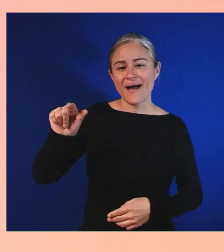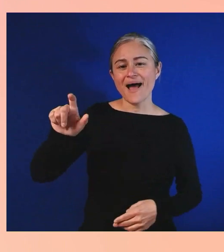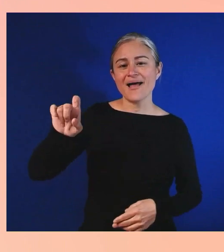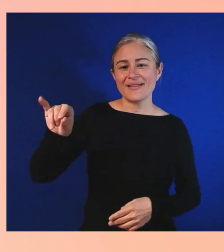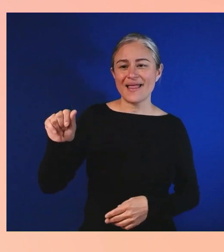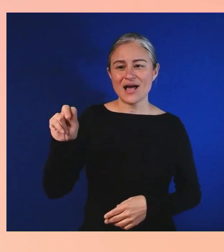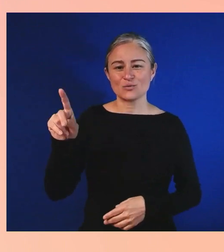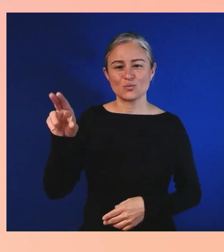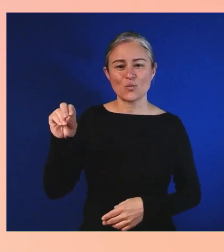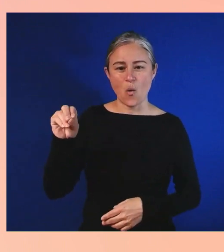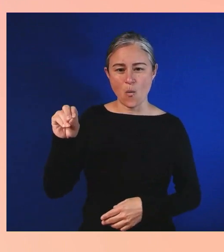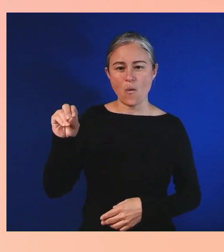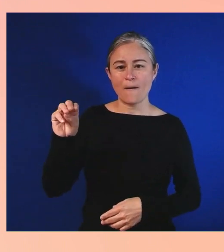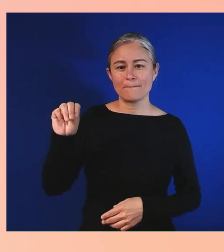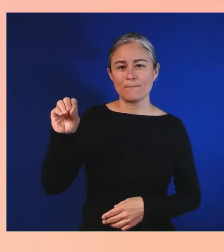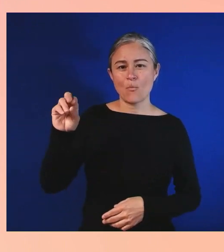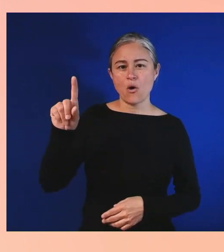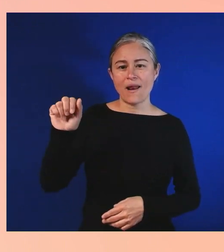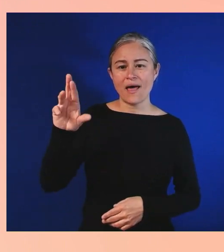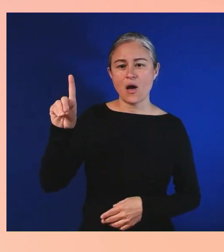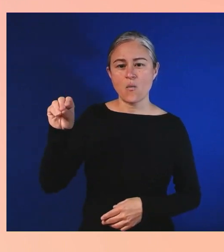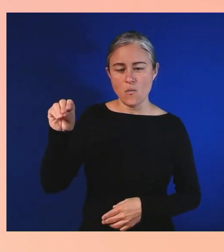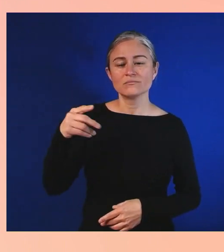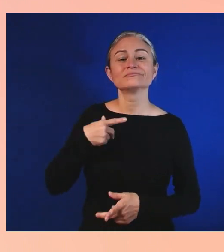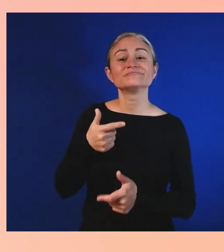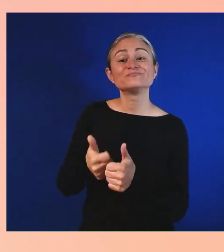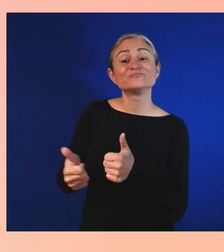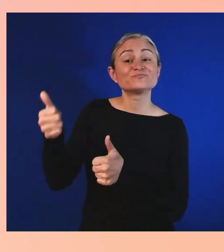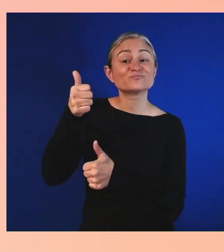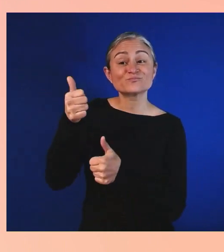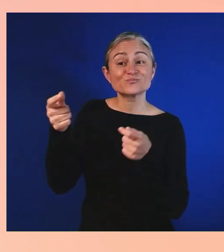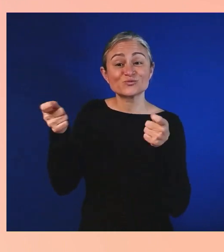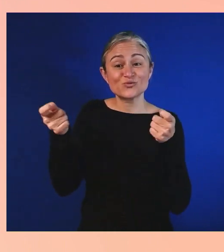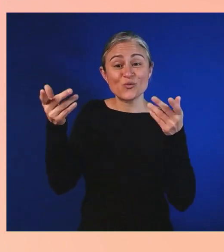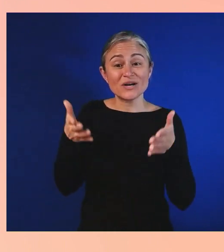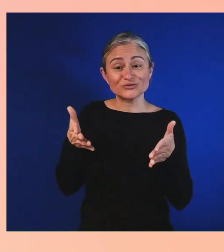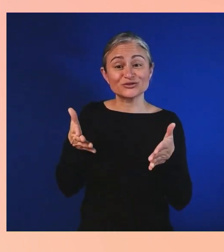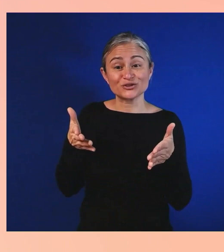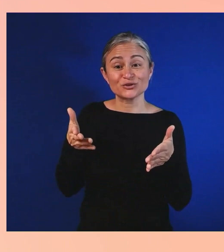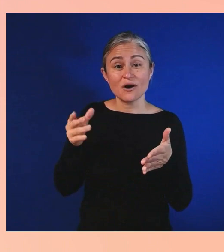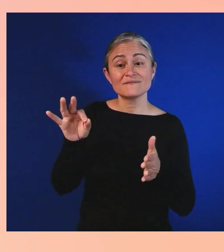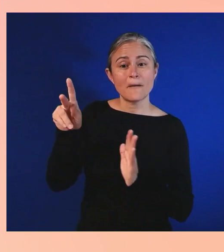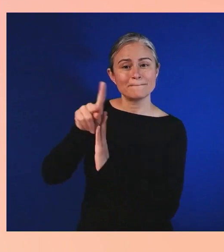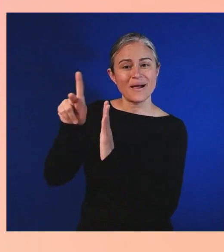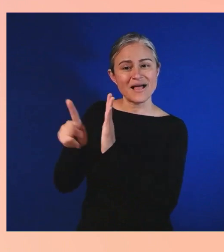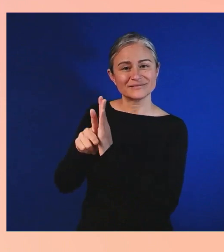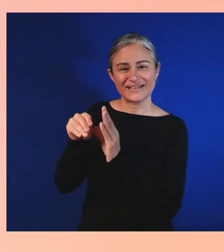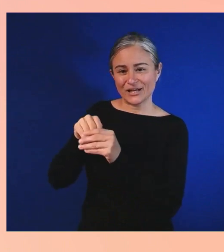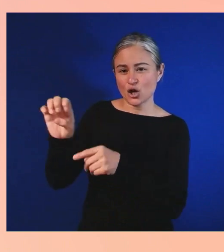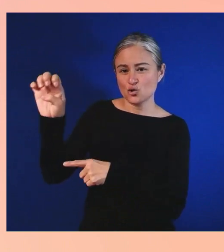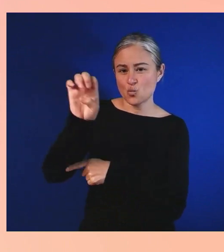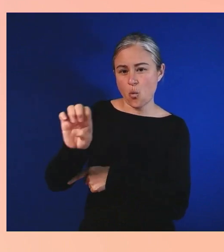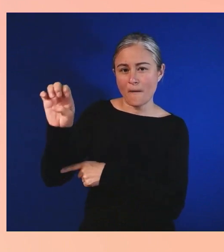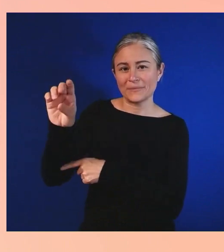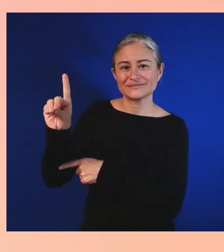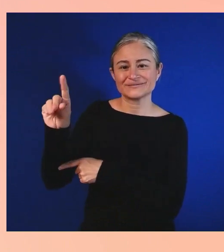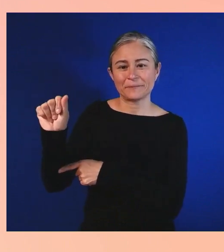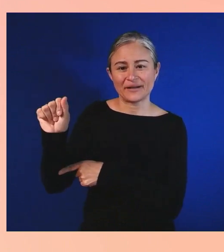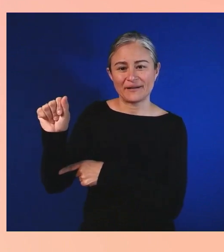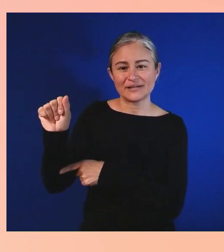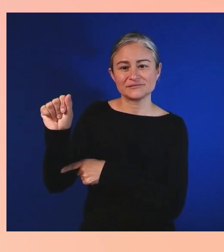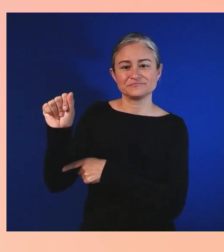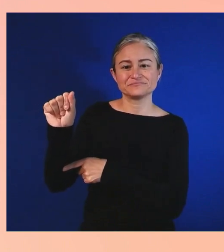the European Disability Forum, EDF in short. And we are the umbrella organization that